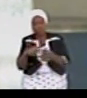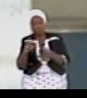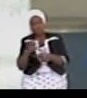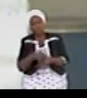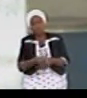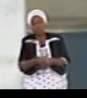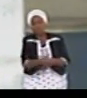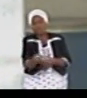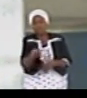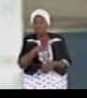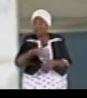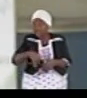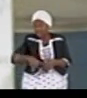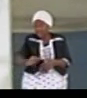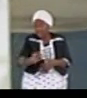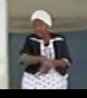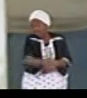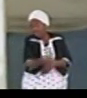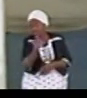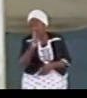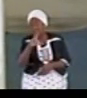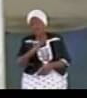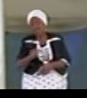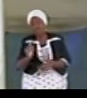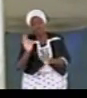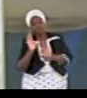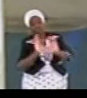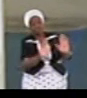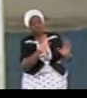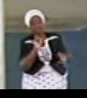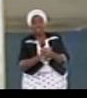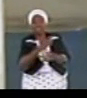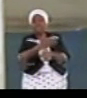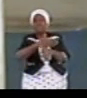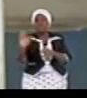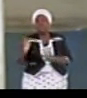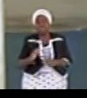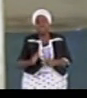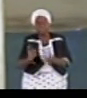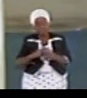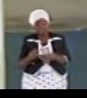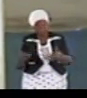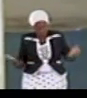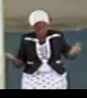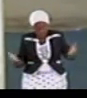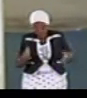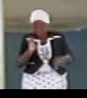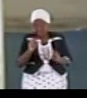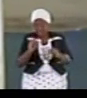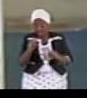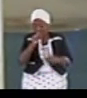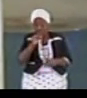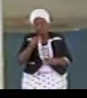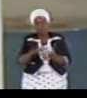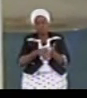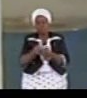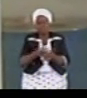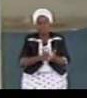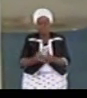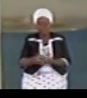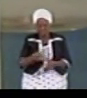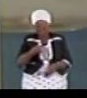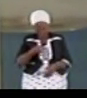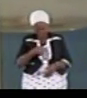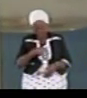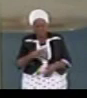yet anybody can brush that aside? No, I'm not weak. I'm willing and